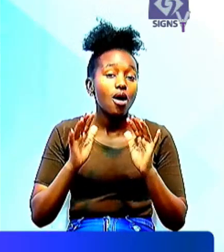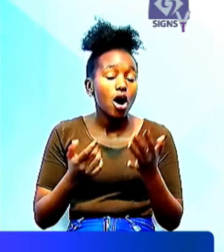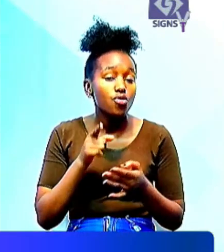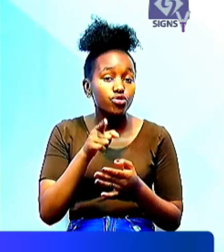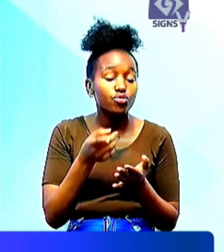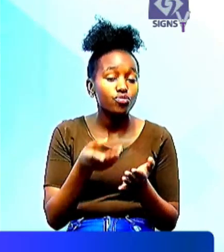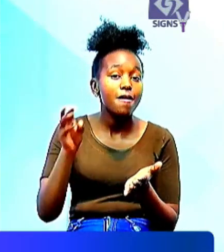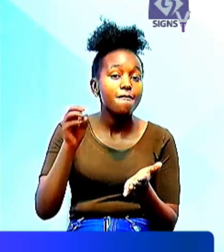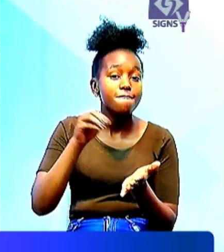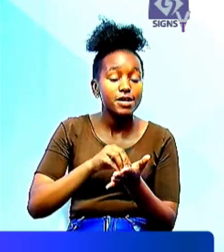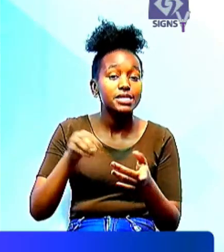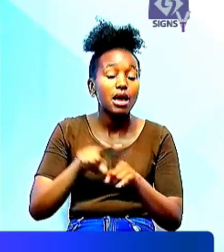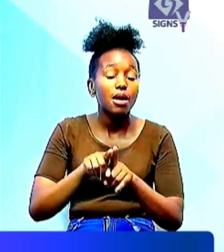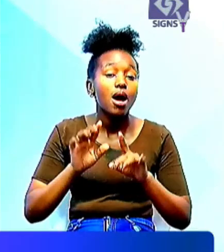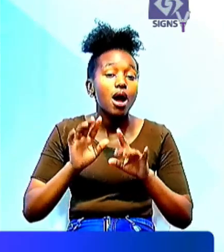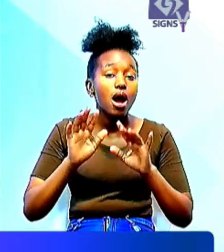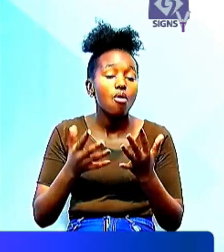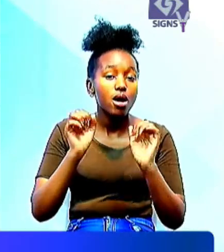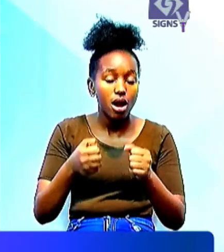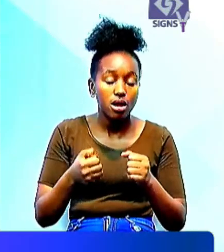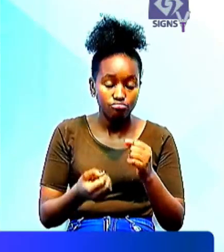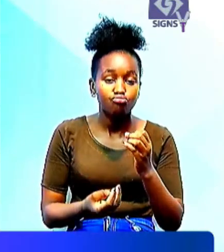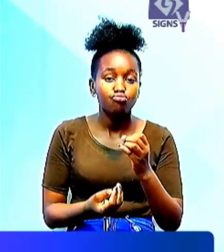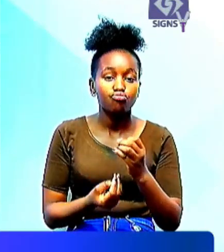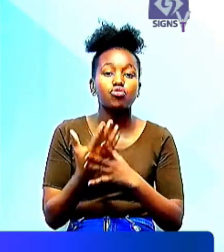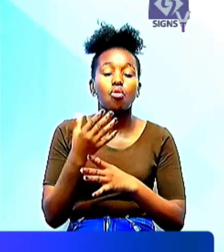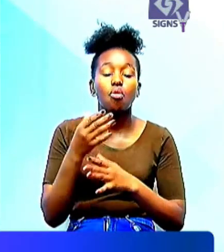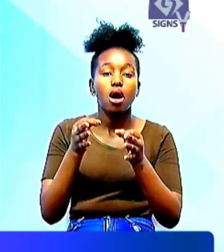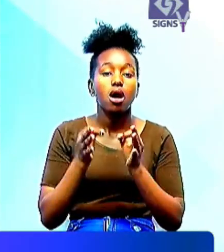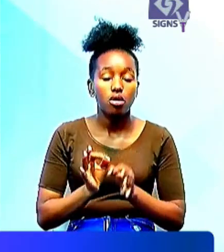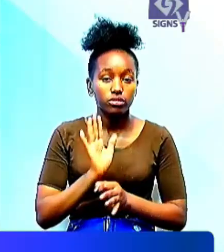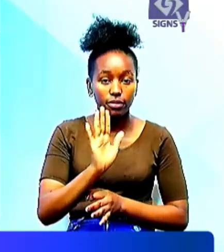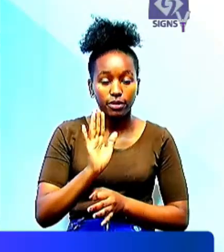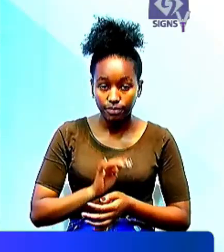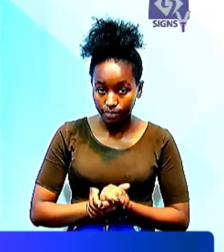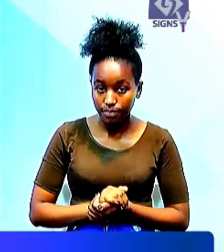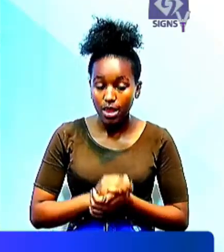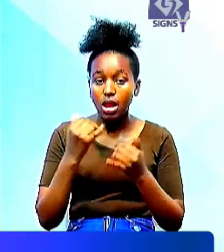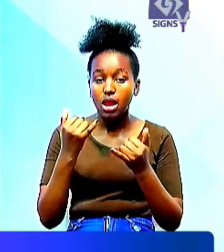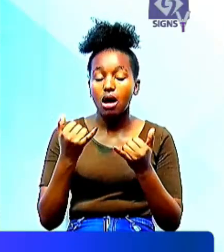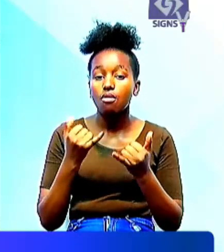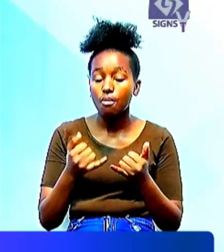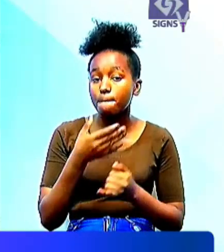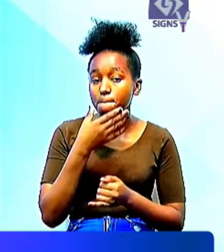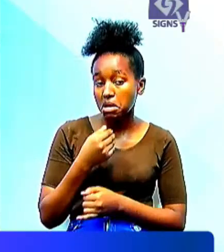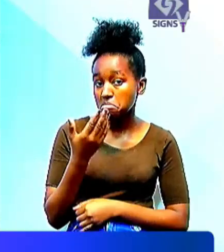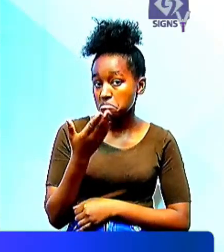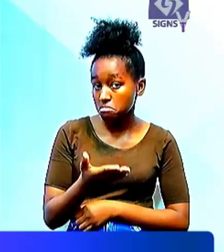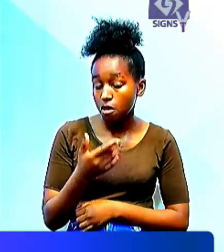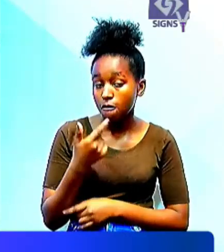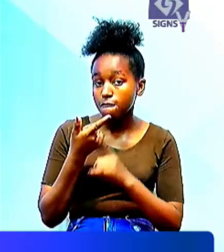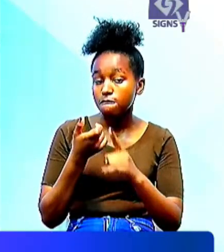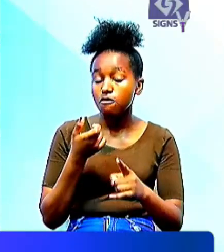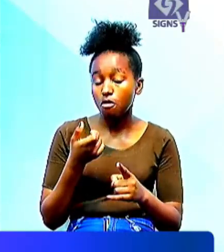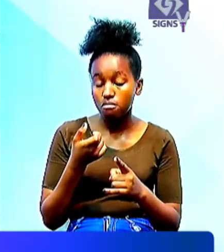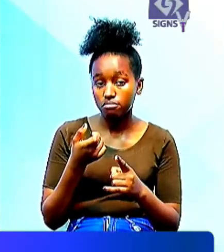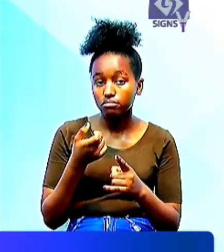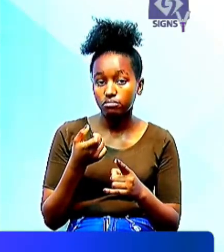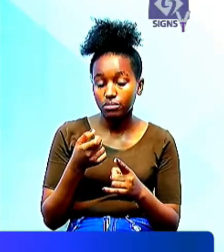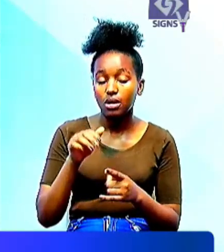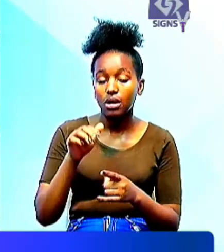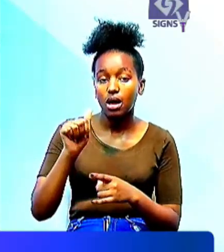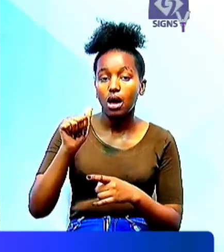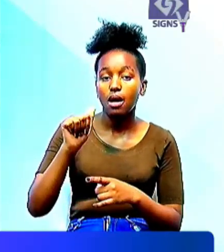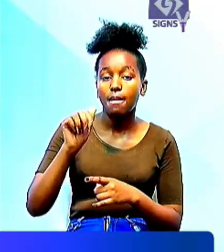to grow your money. The gentleman in studio, he is from Nabo Capital. I'm going to give him an opportunity to introduce himself,